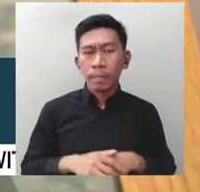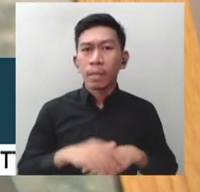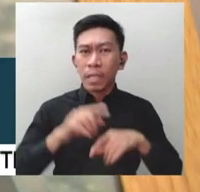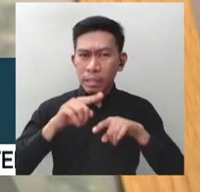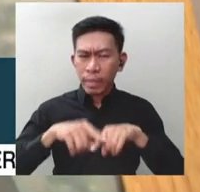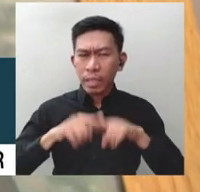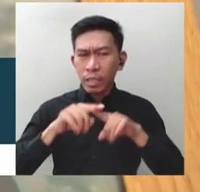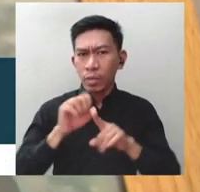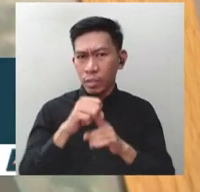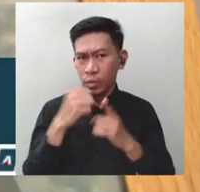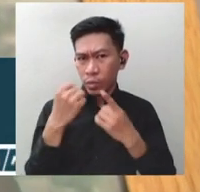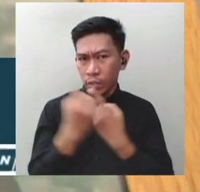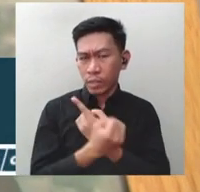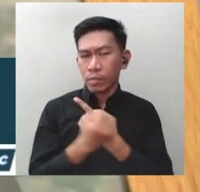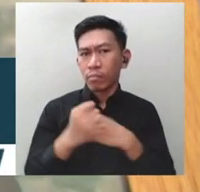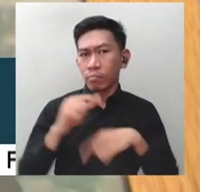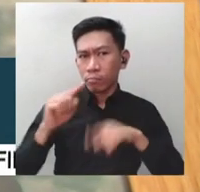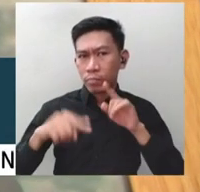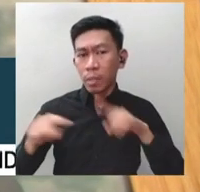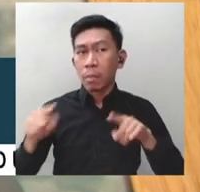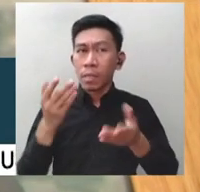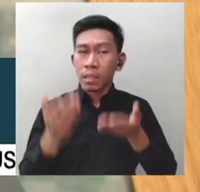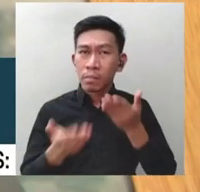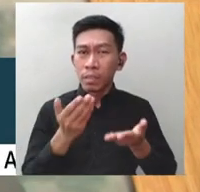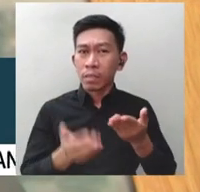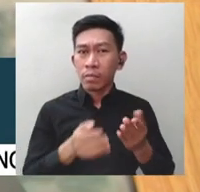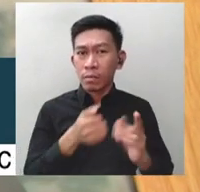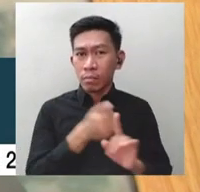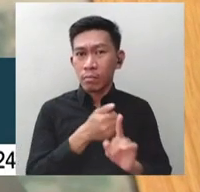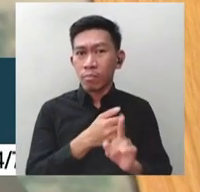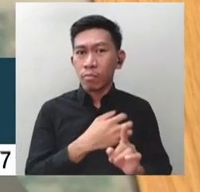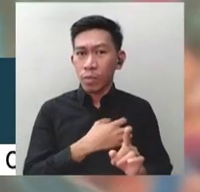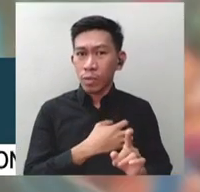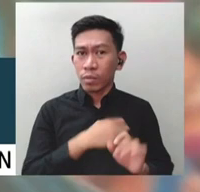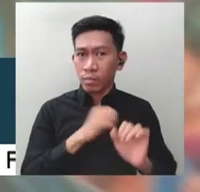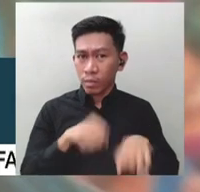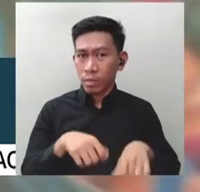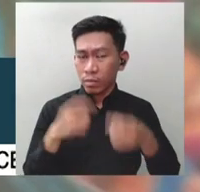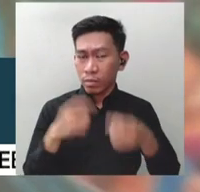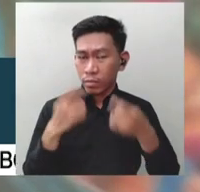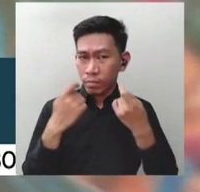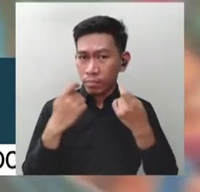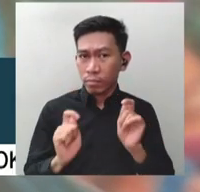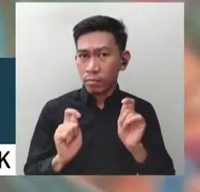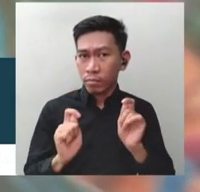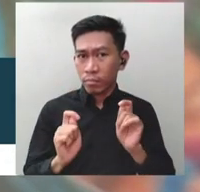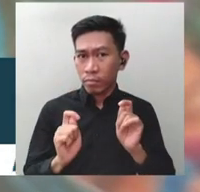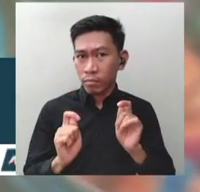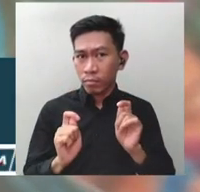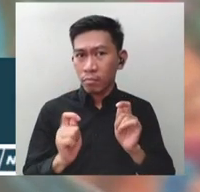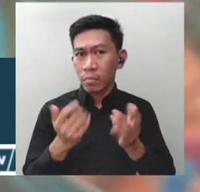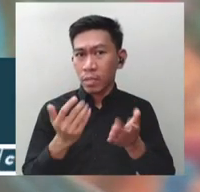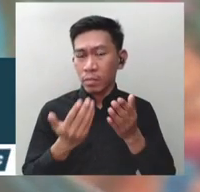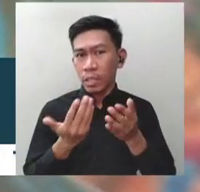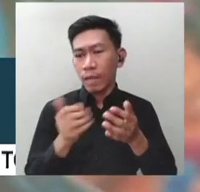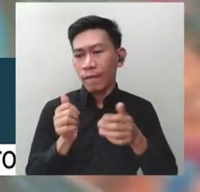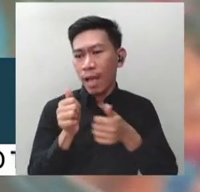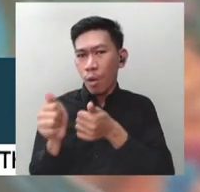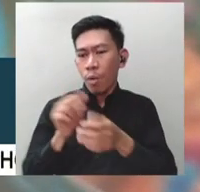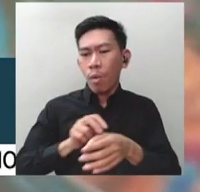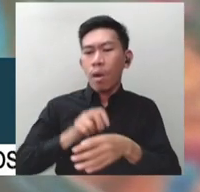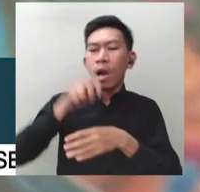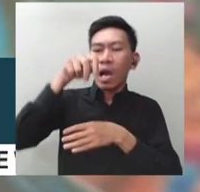and the circumstances, they could have also attempt to go to the waters and make attempt to arrest